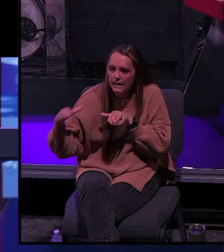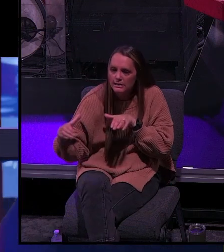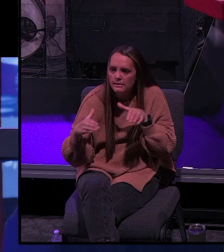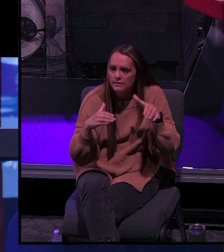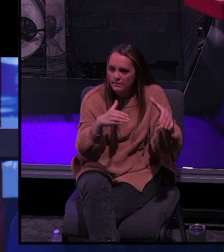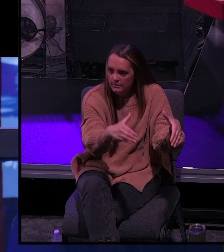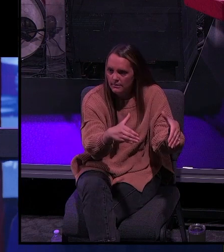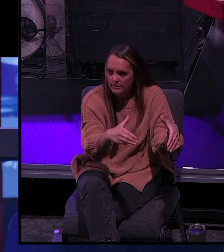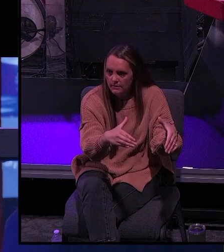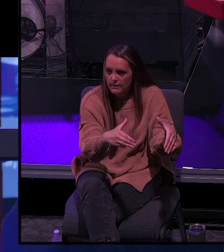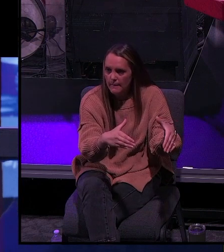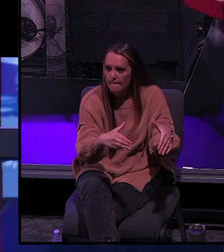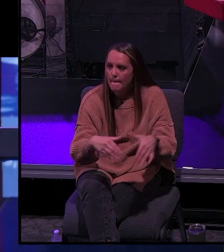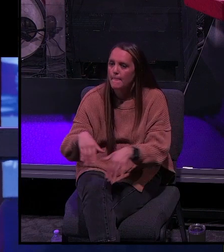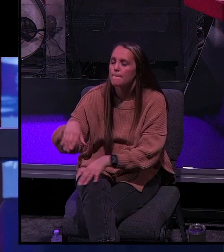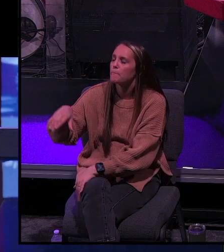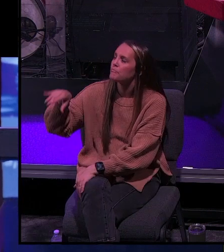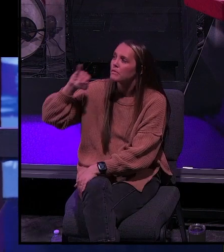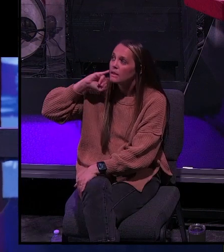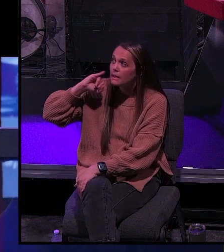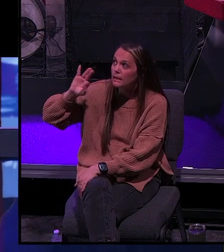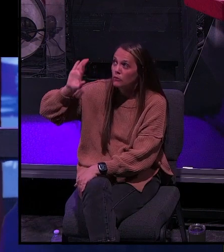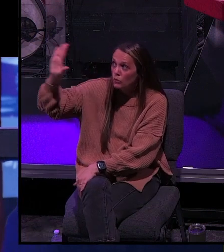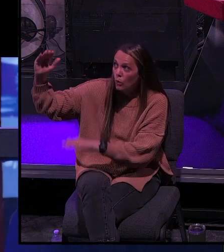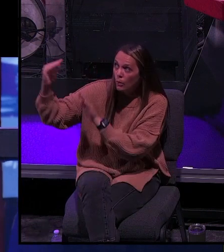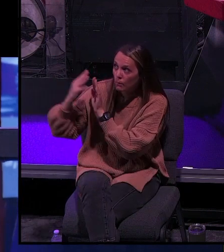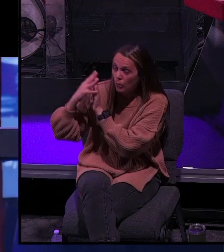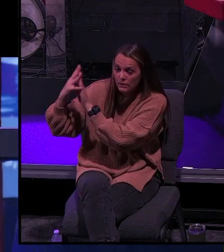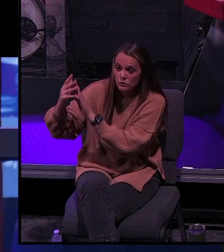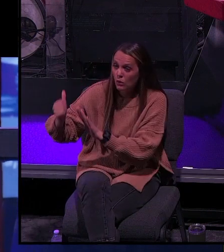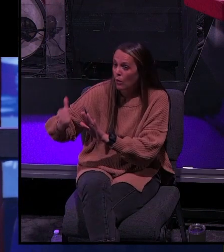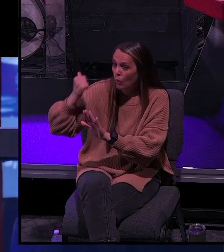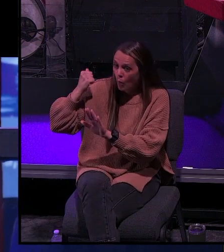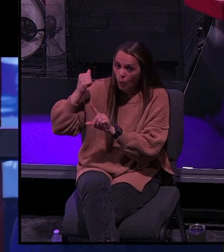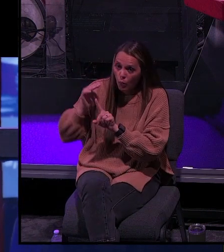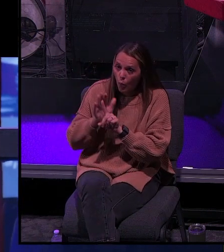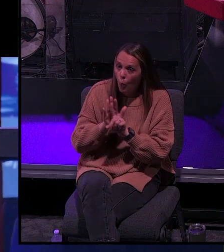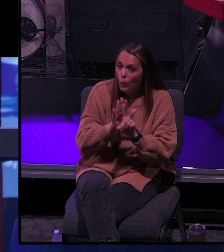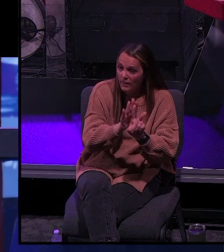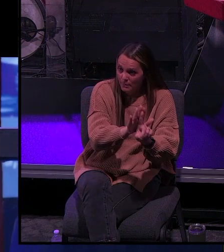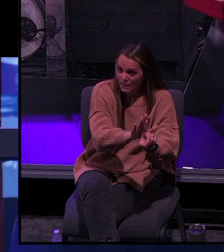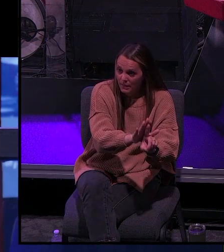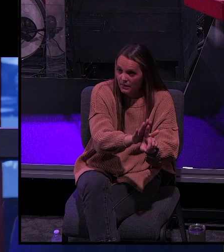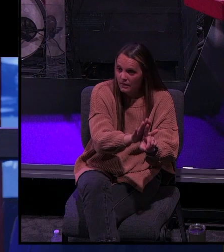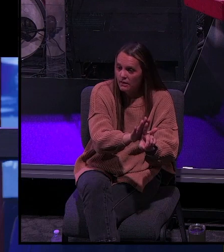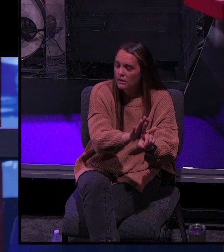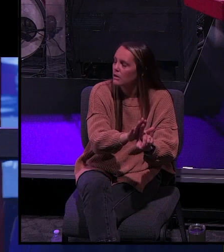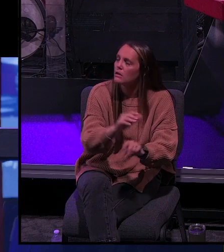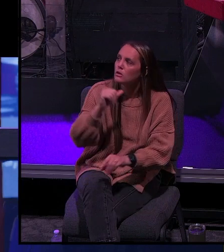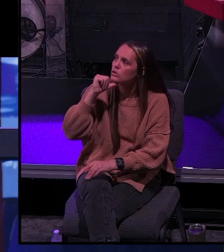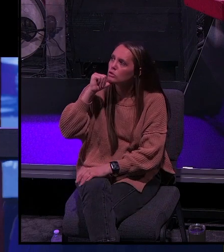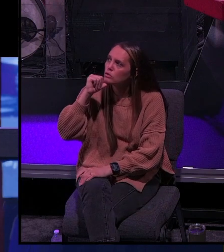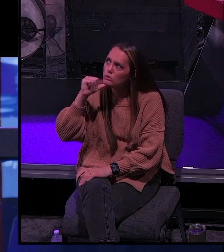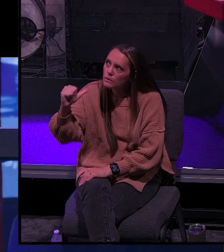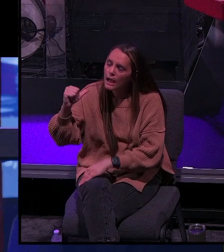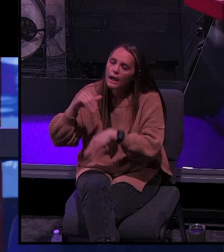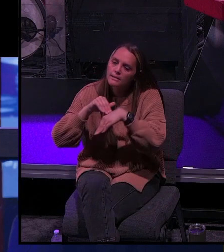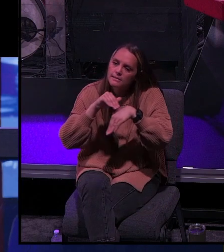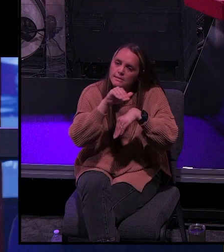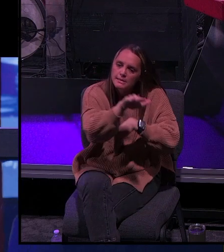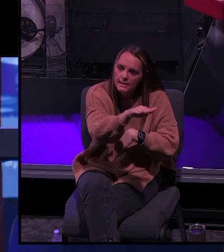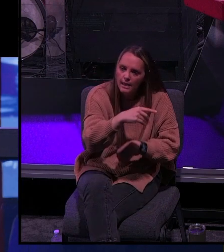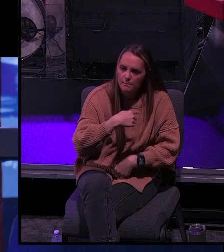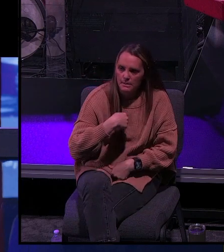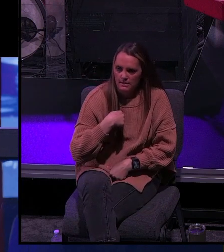Moses literally says back to God, if your presence isn't going to go with me, if it isn't going to go with us as a people, don't send me